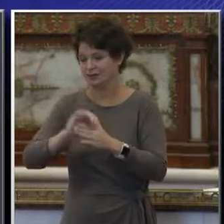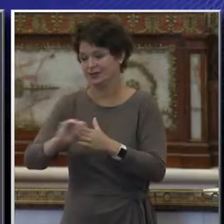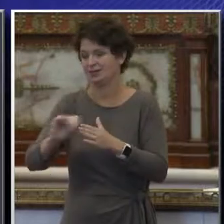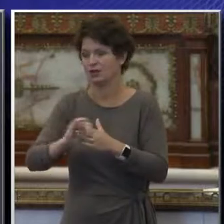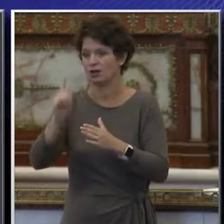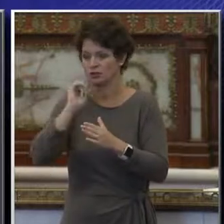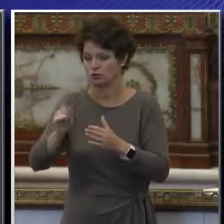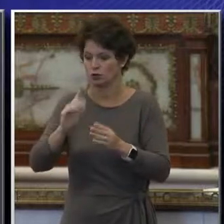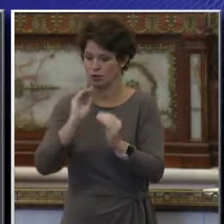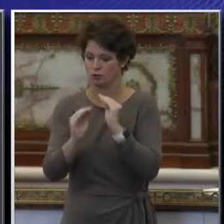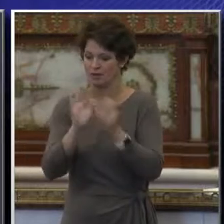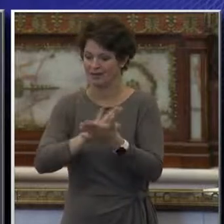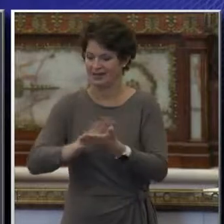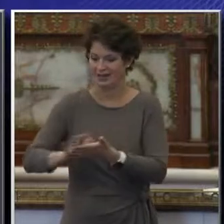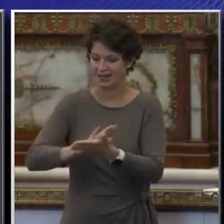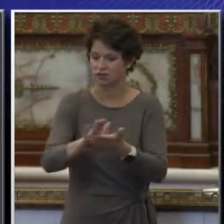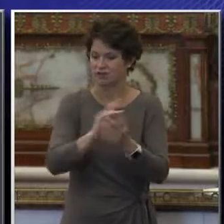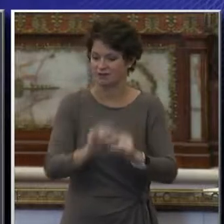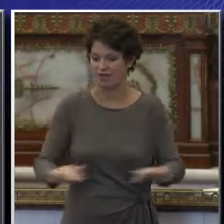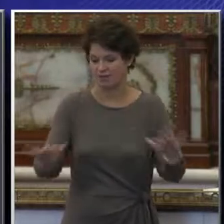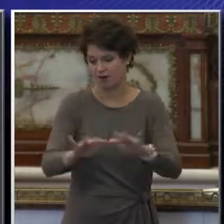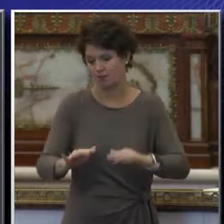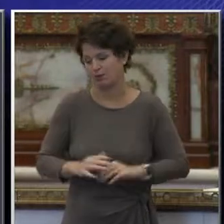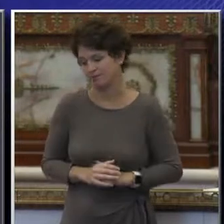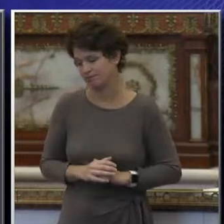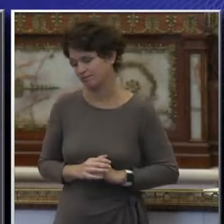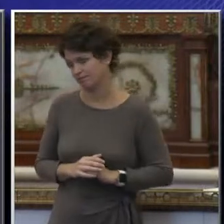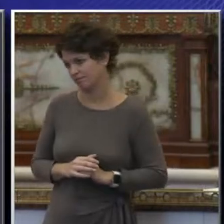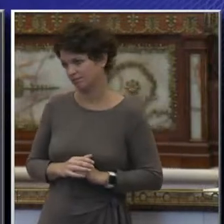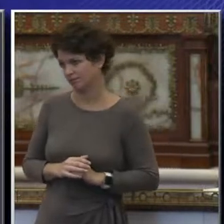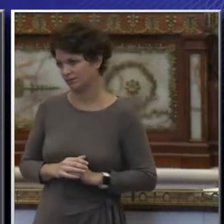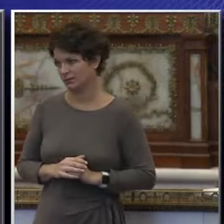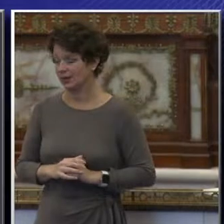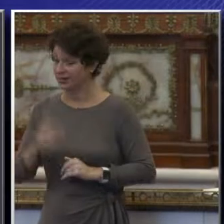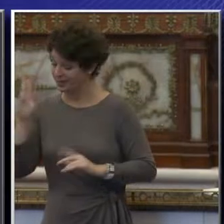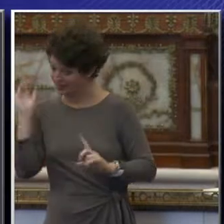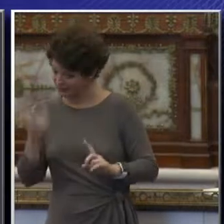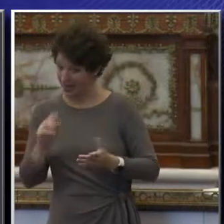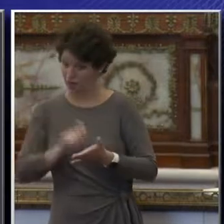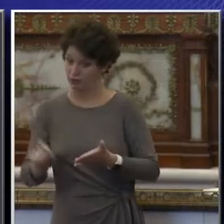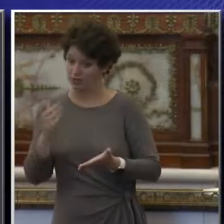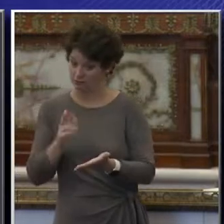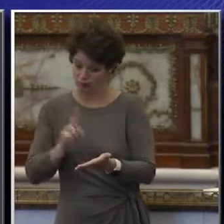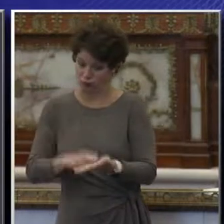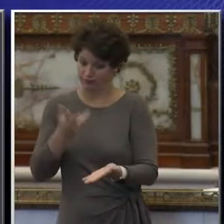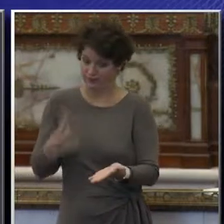the remediation and cleanup of the environmental that they have there? All right, is that in writing?